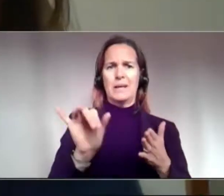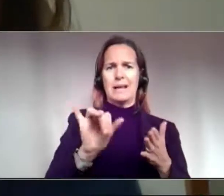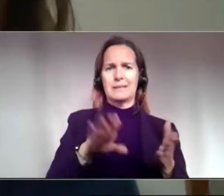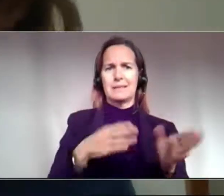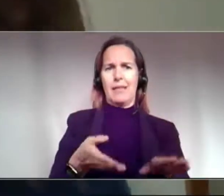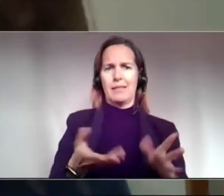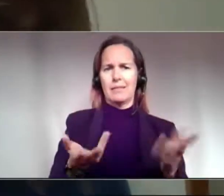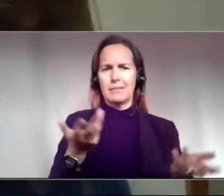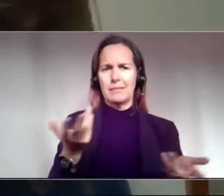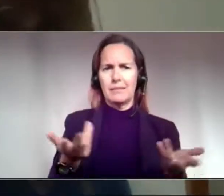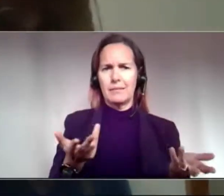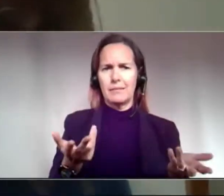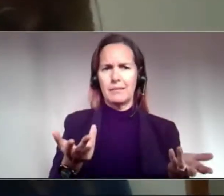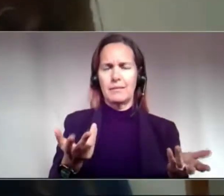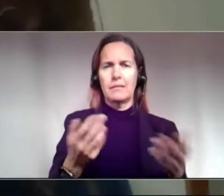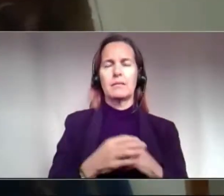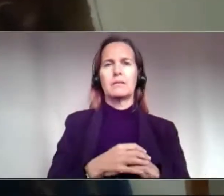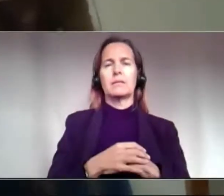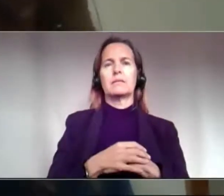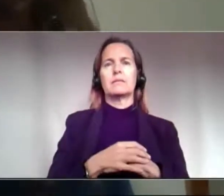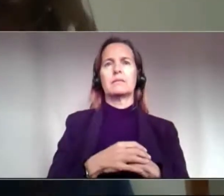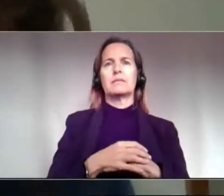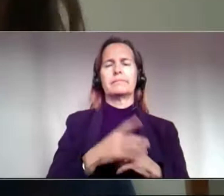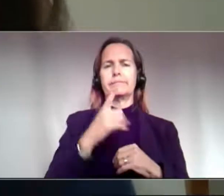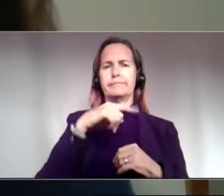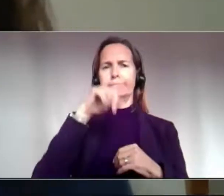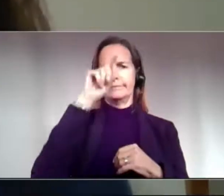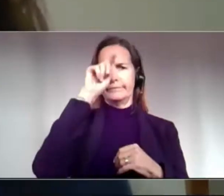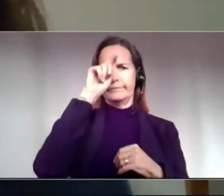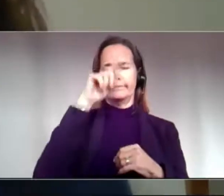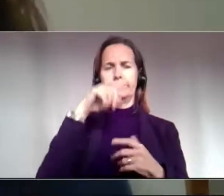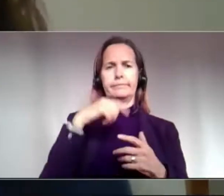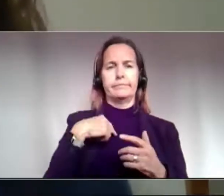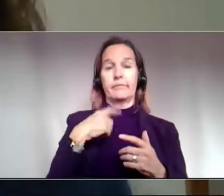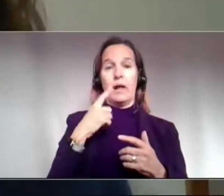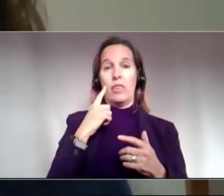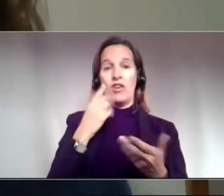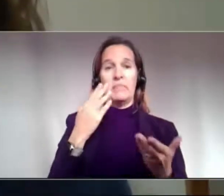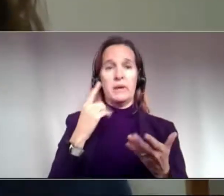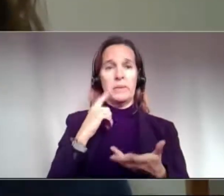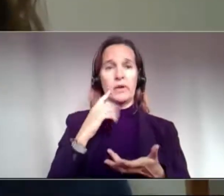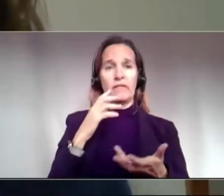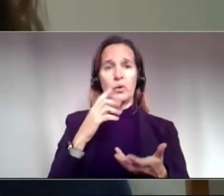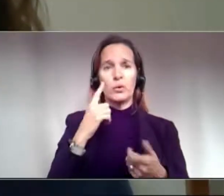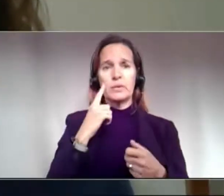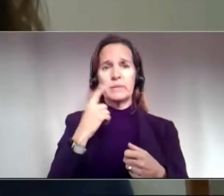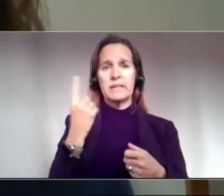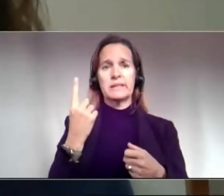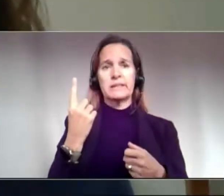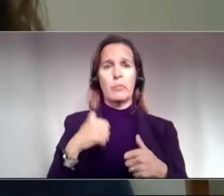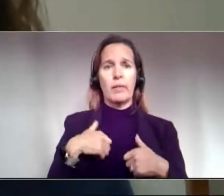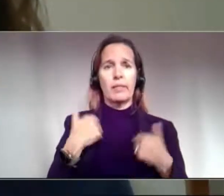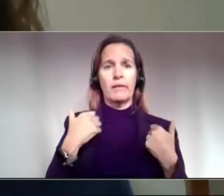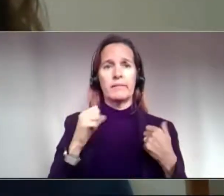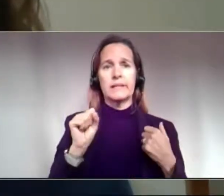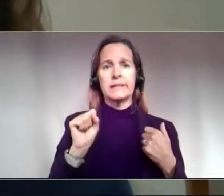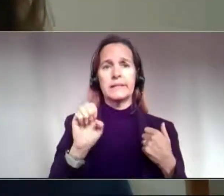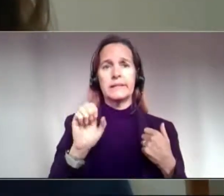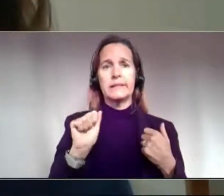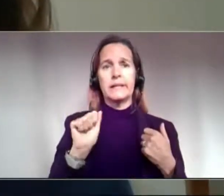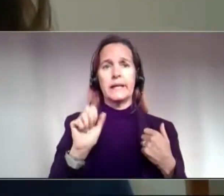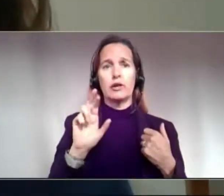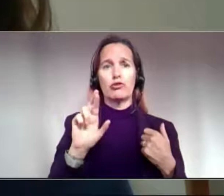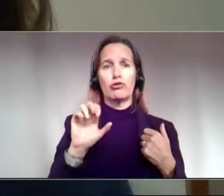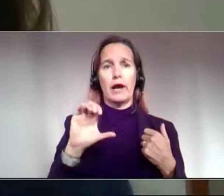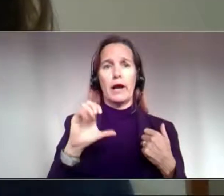wondered if it could have been confusion caused by somebody living in Sea Ranch, which is in